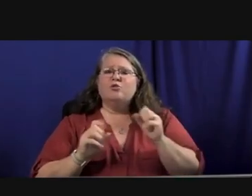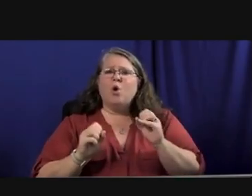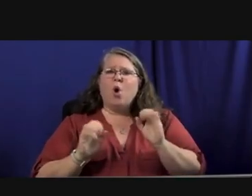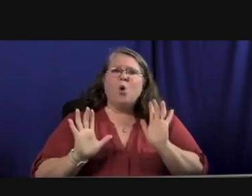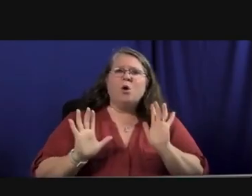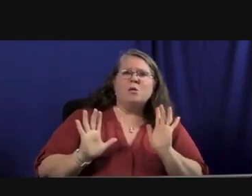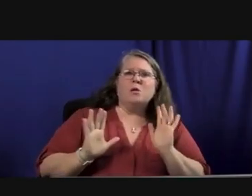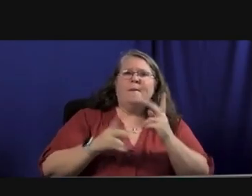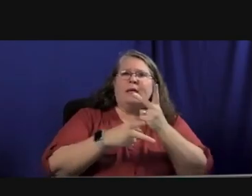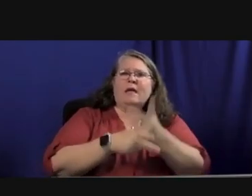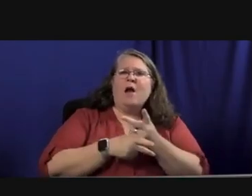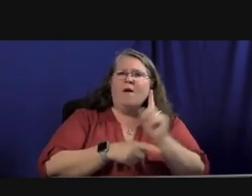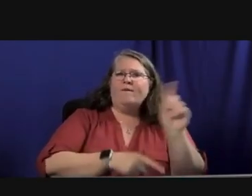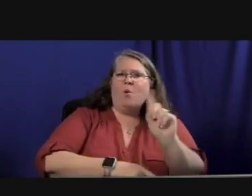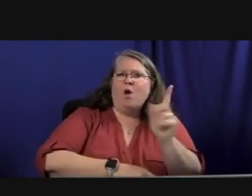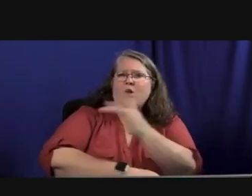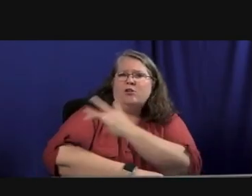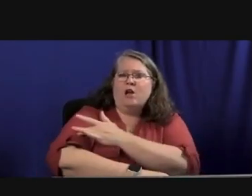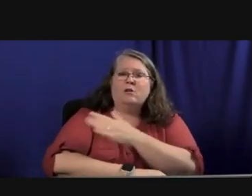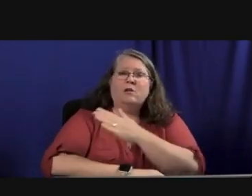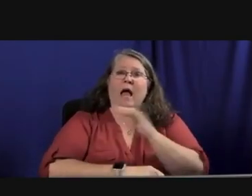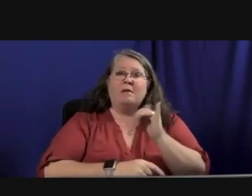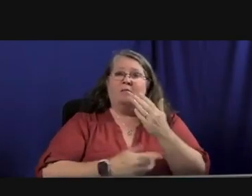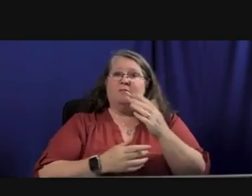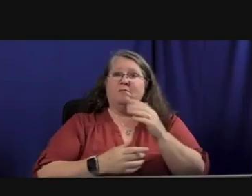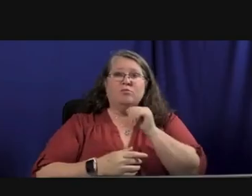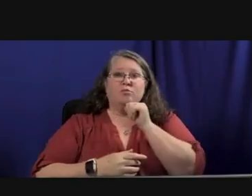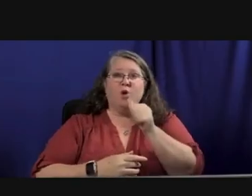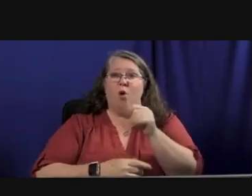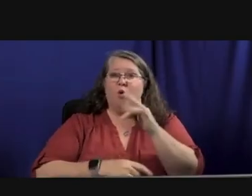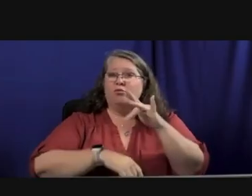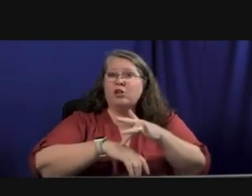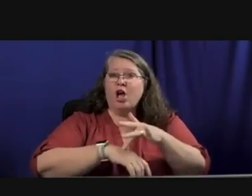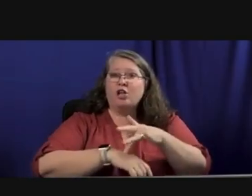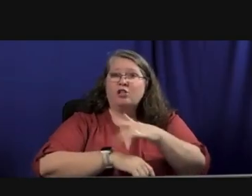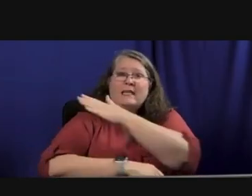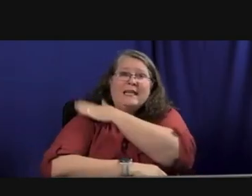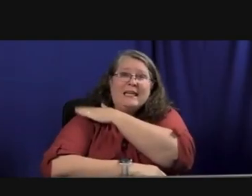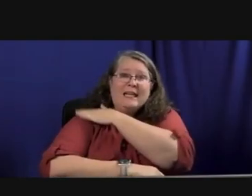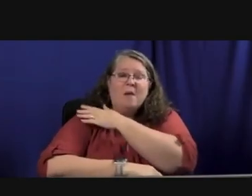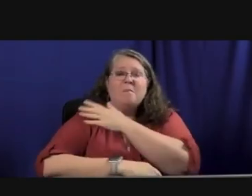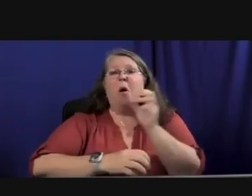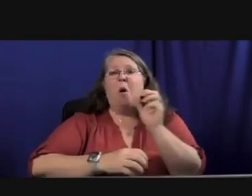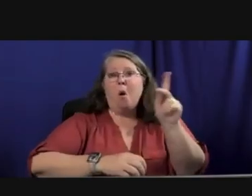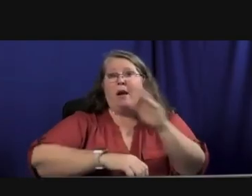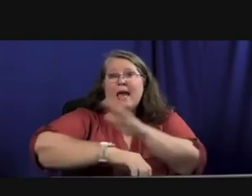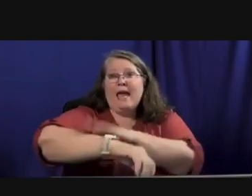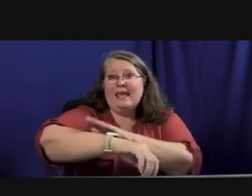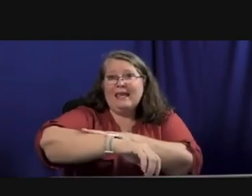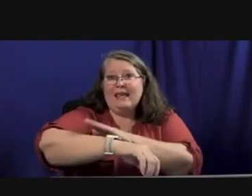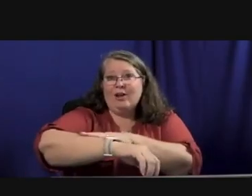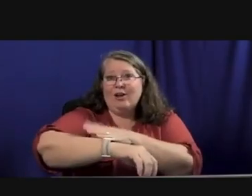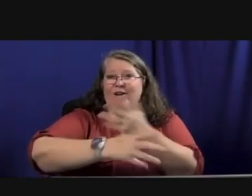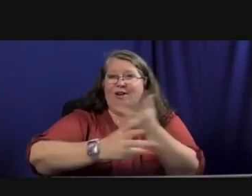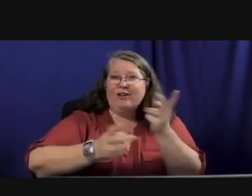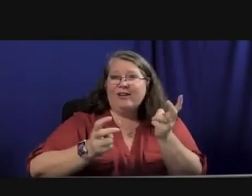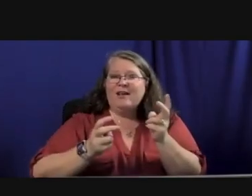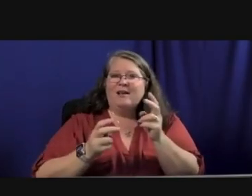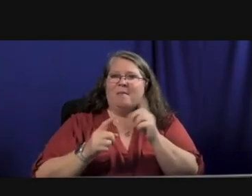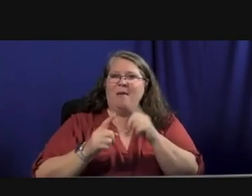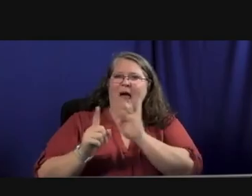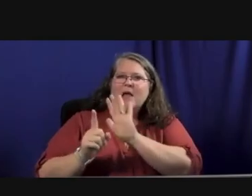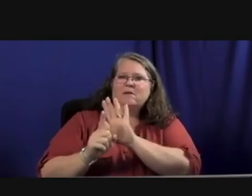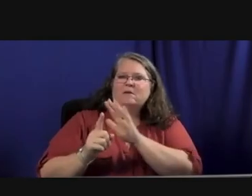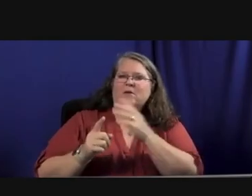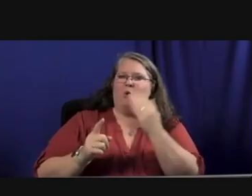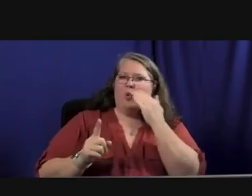may trigger them. So you have to be very careful where you touch. Maybe it's not okay to touch them on